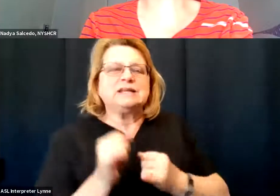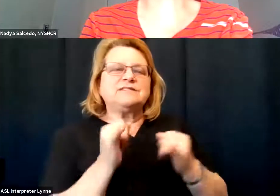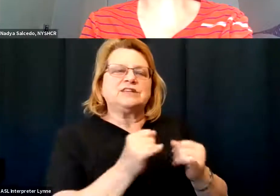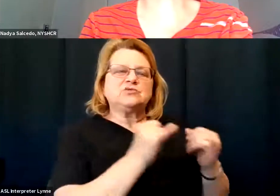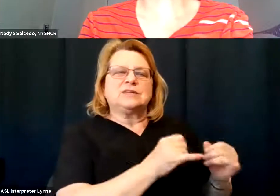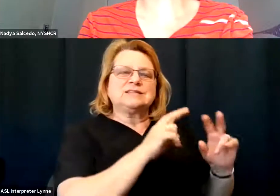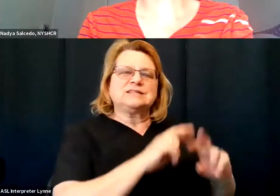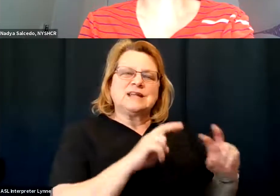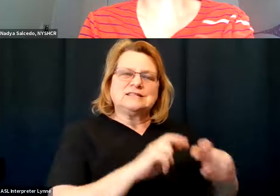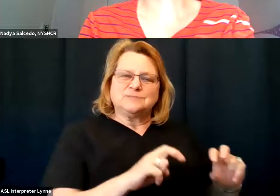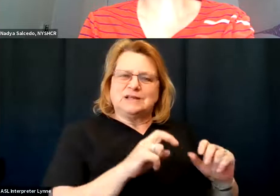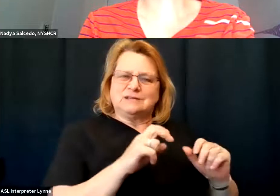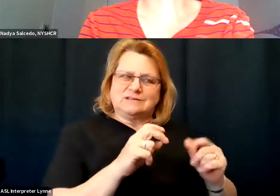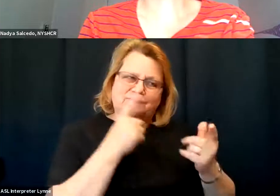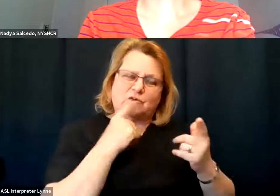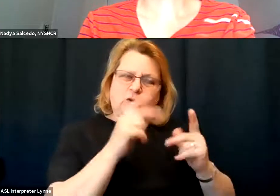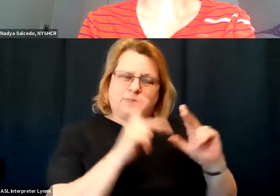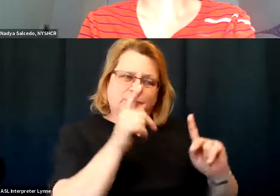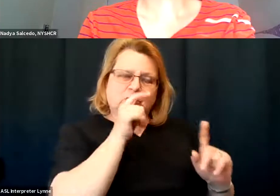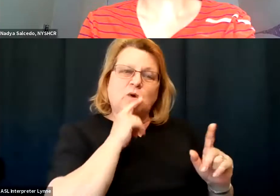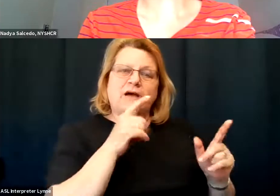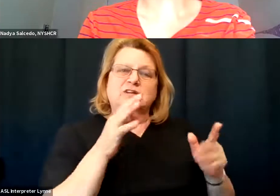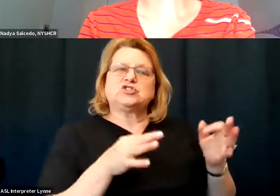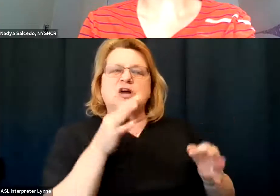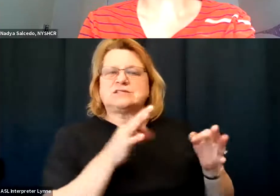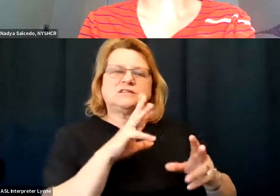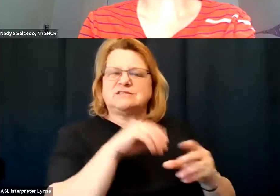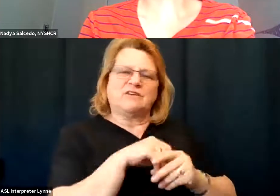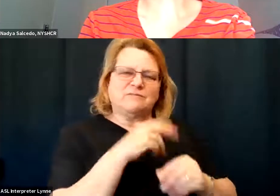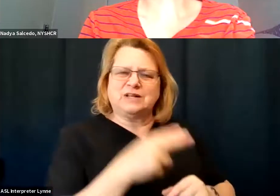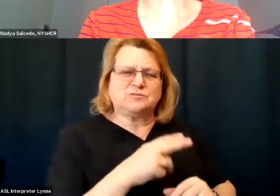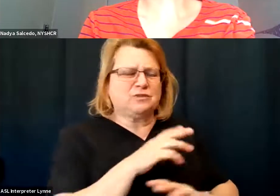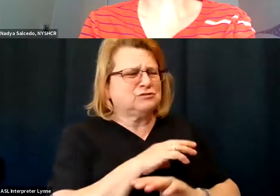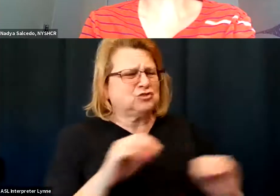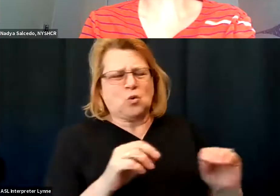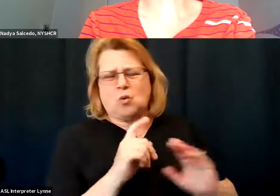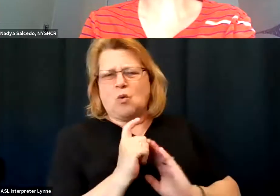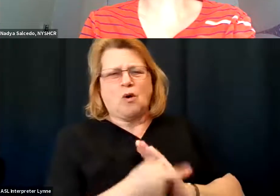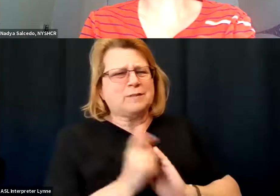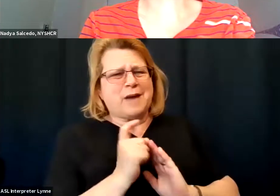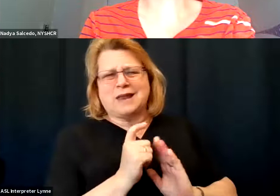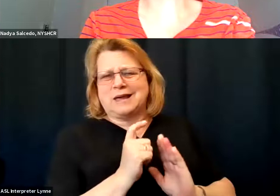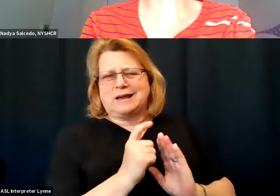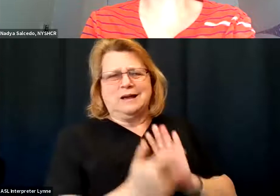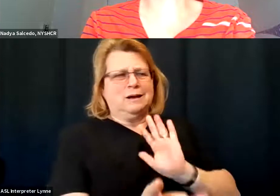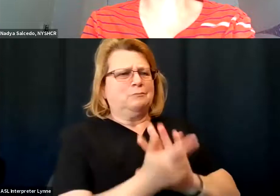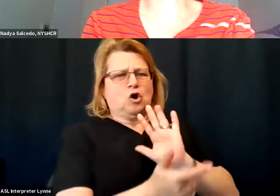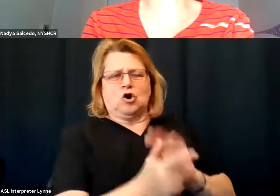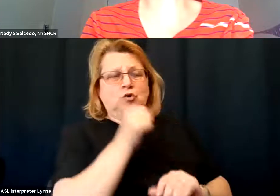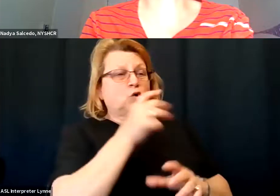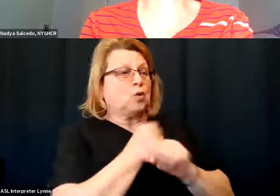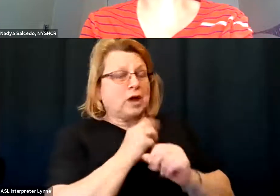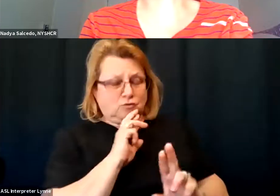have justice involvement histories, right? There's no automatic bar. You don't get to get a report and see a check mark for